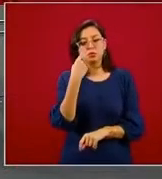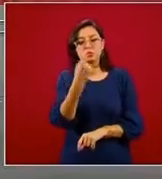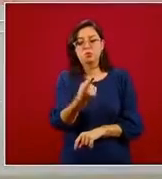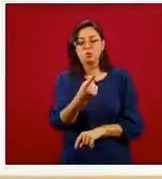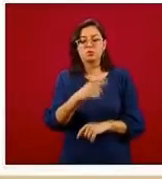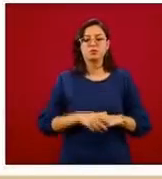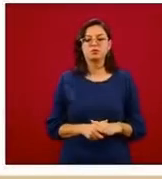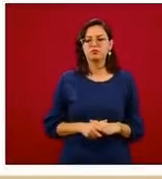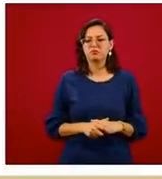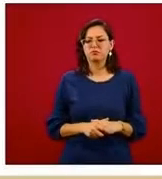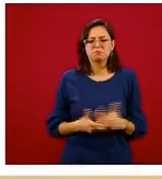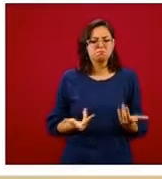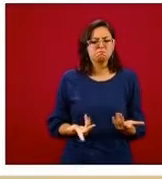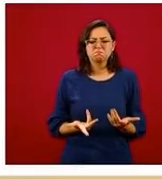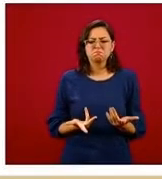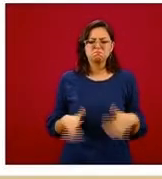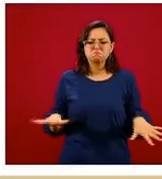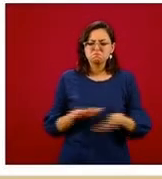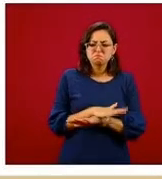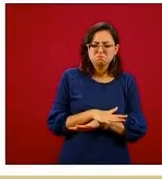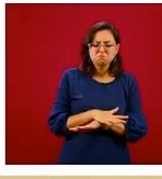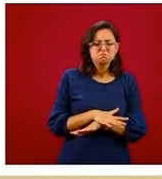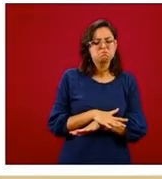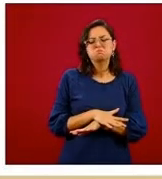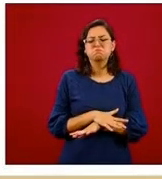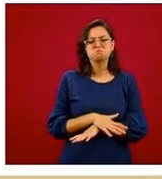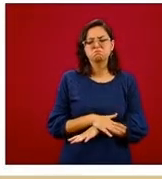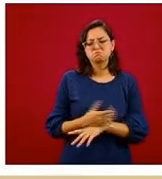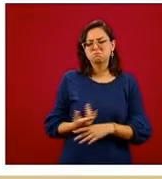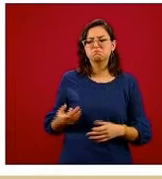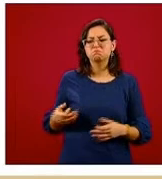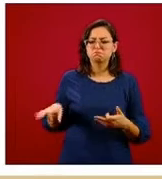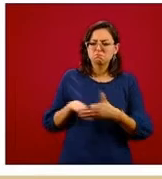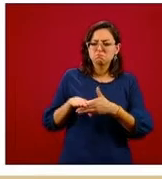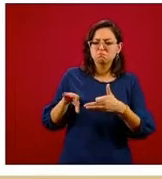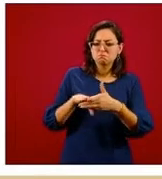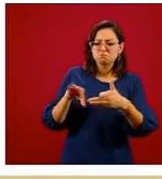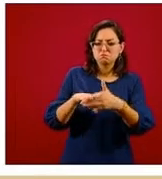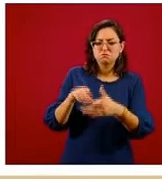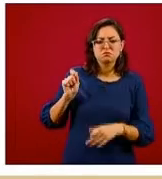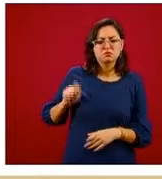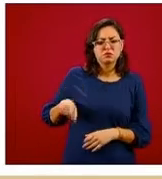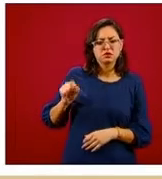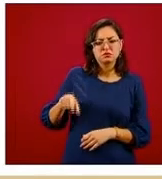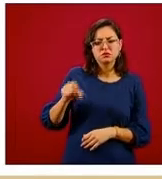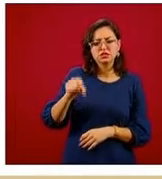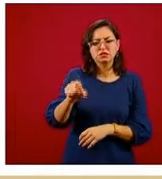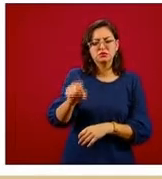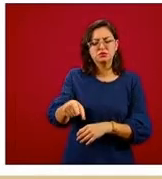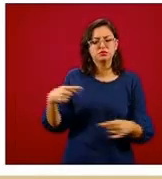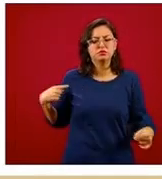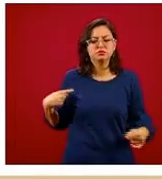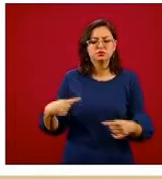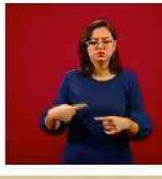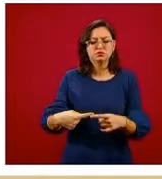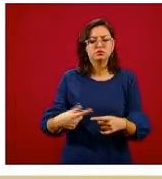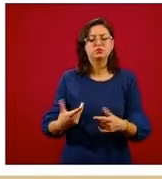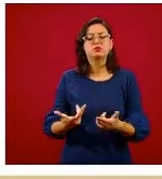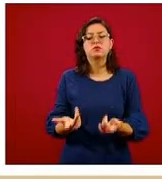first available slide where we really don't see many changes according to the rates,